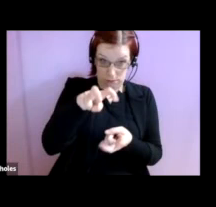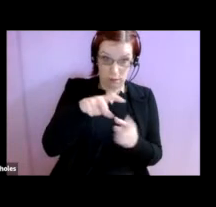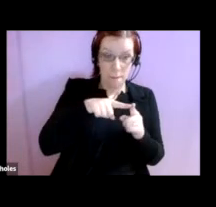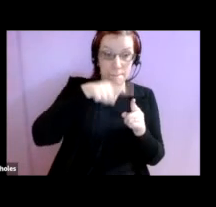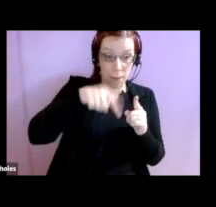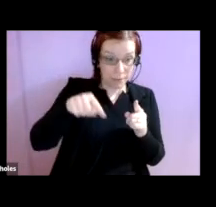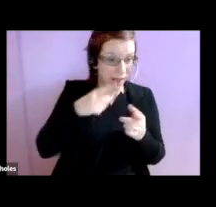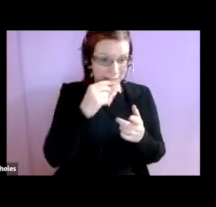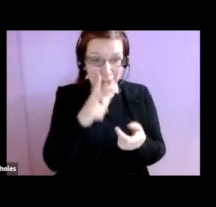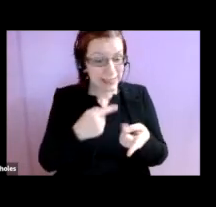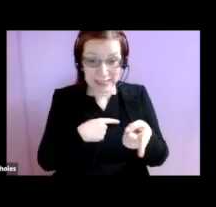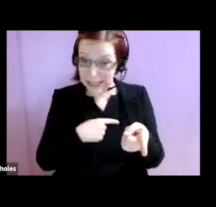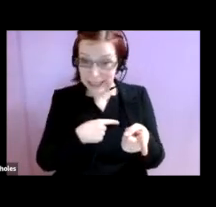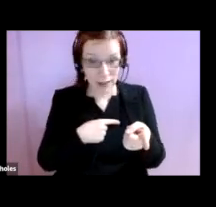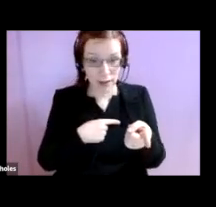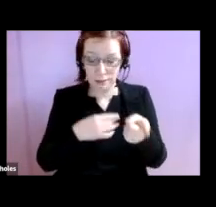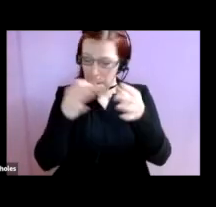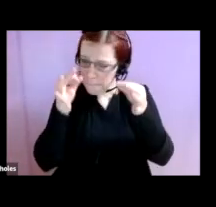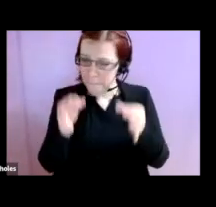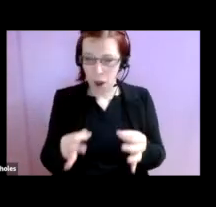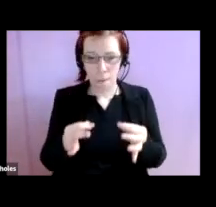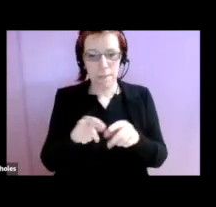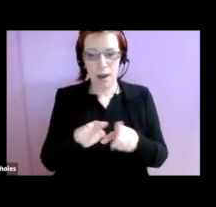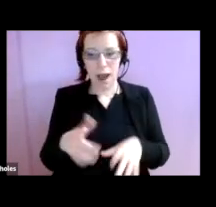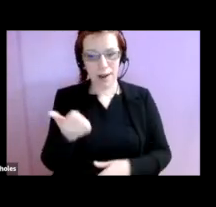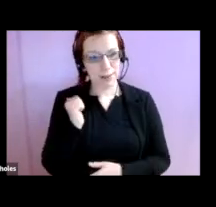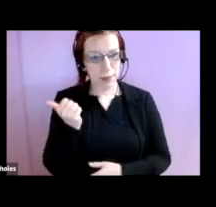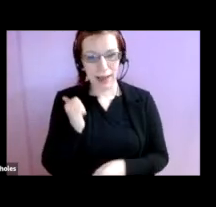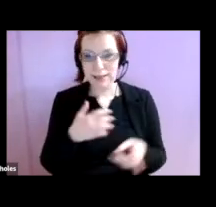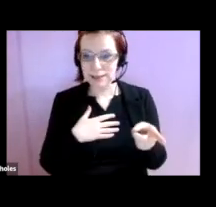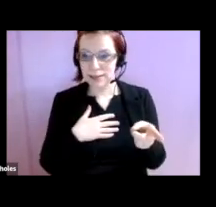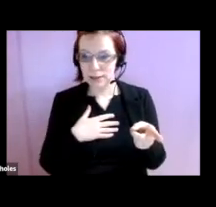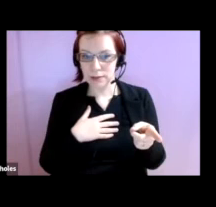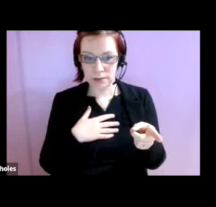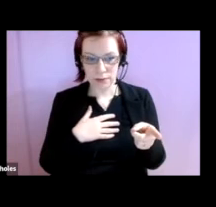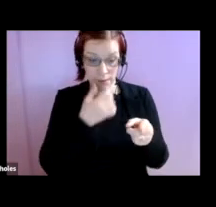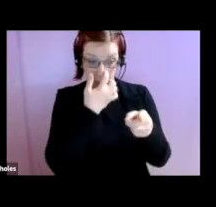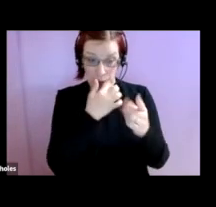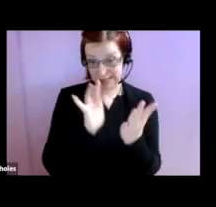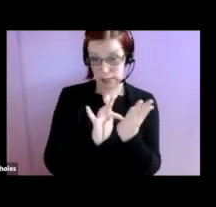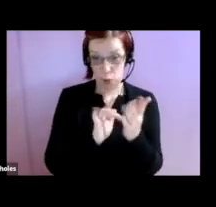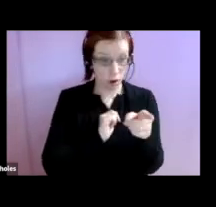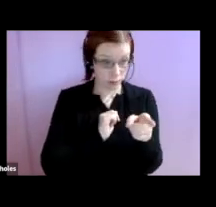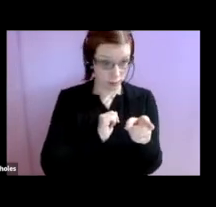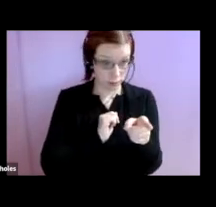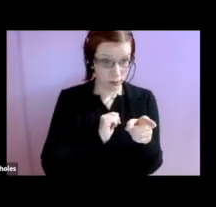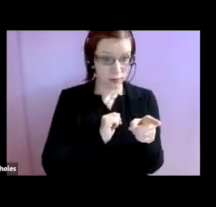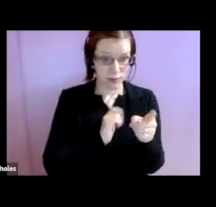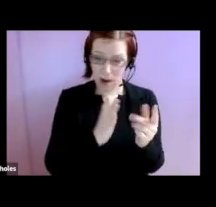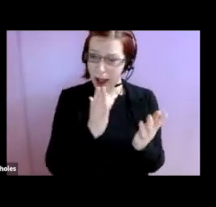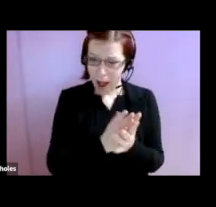it had a very characteristic shape. If you look at the center pattern here, that looks very much like